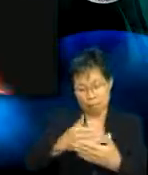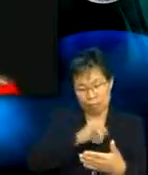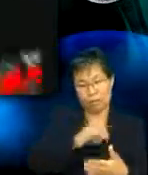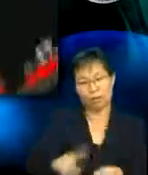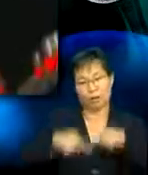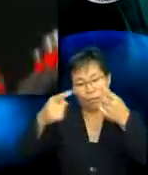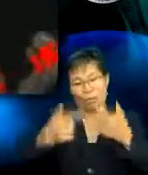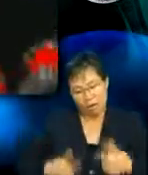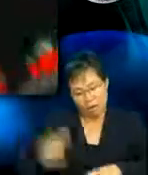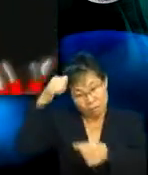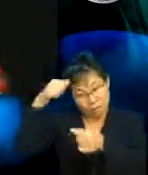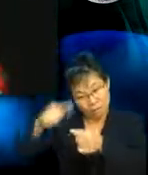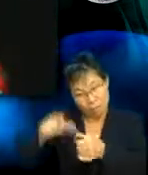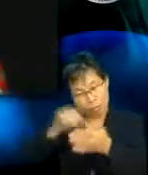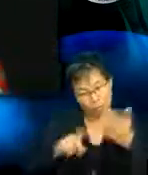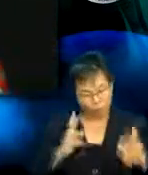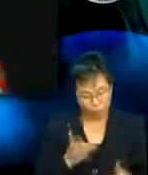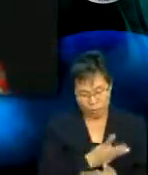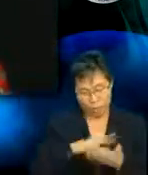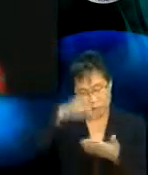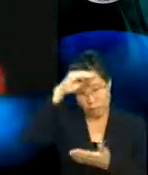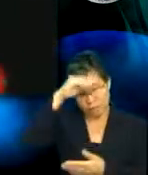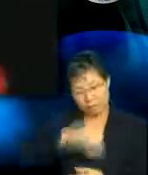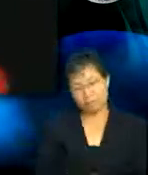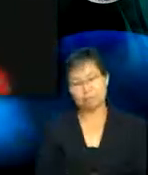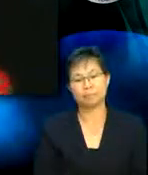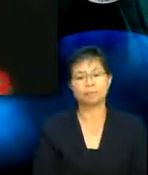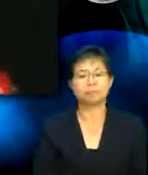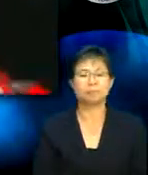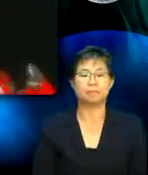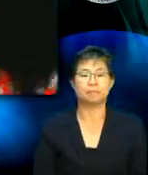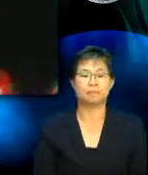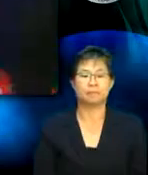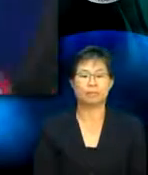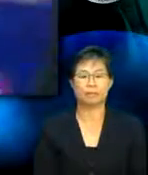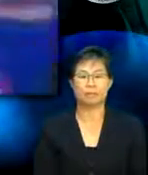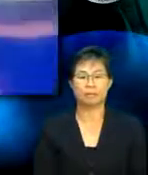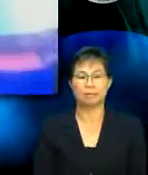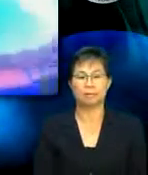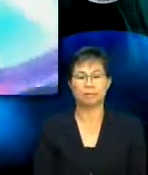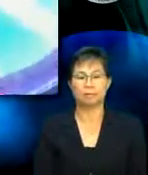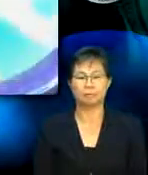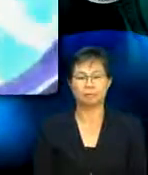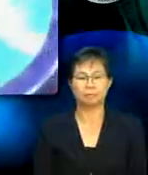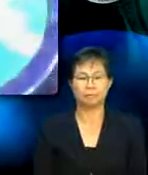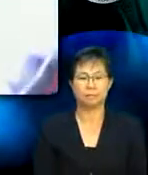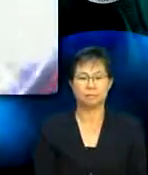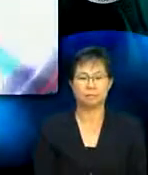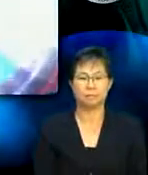that's enough for today. But before I go, let's recall what we have learned.